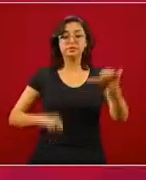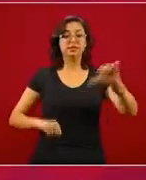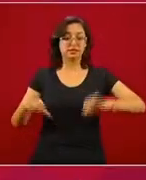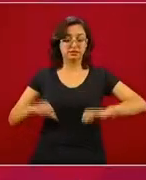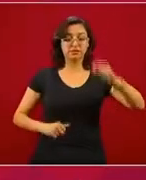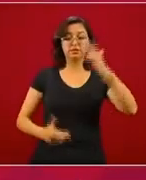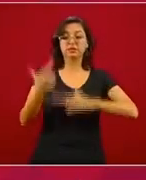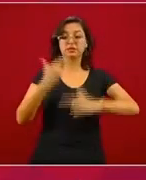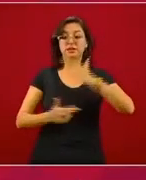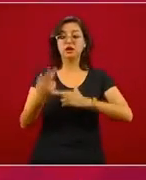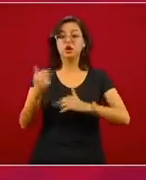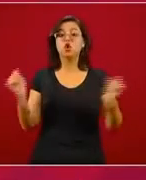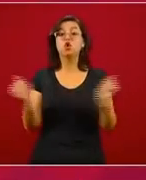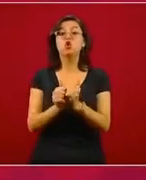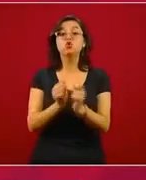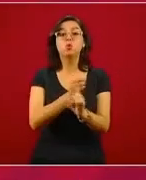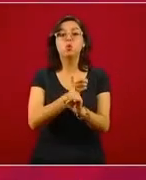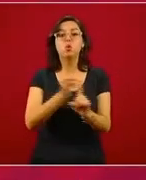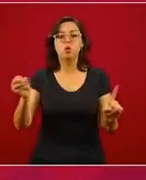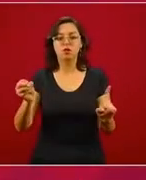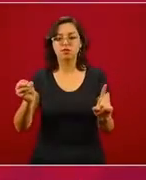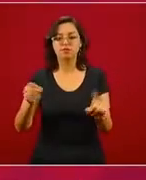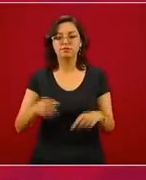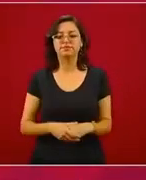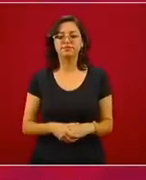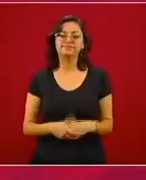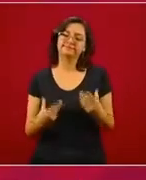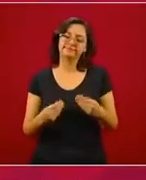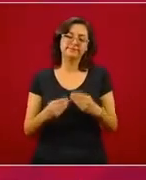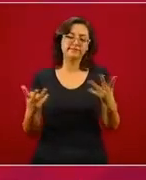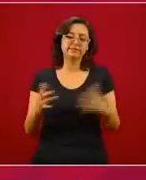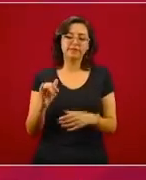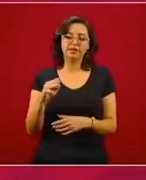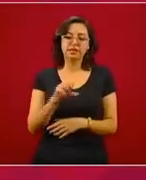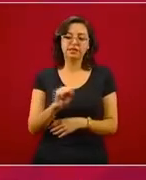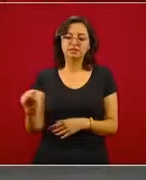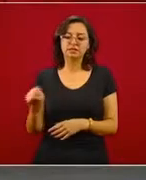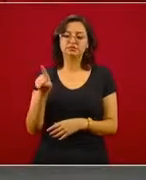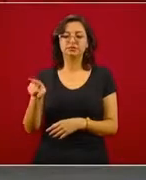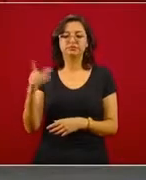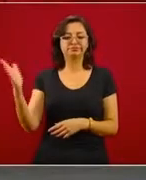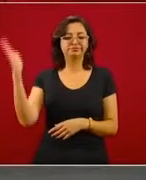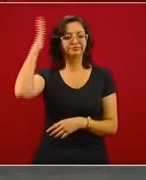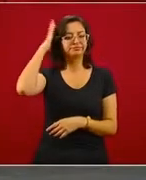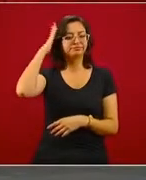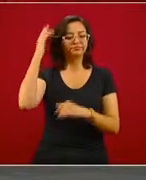the conditions would be to, in an organized way, ramp up the economy again.